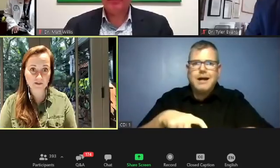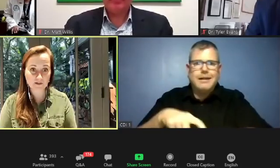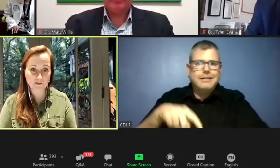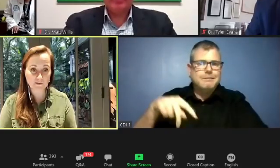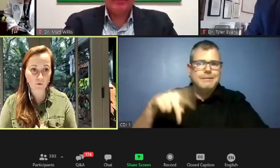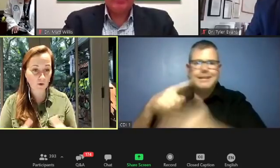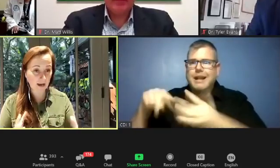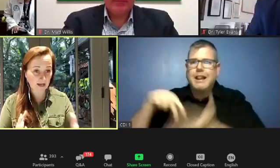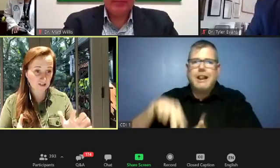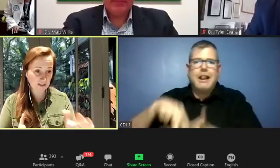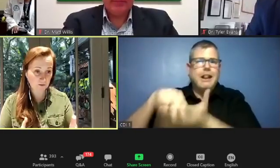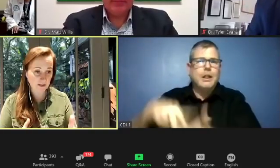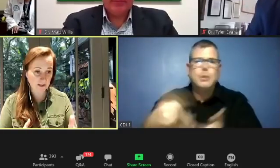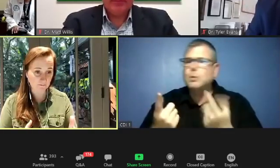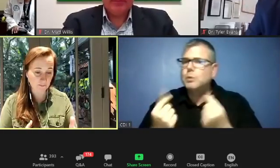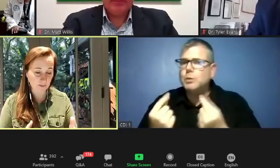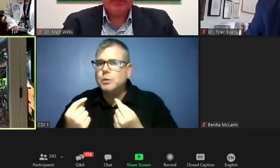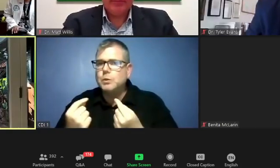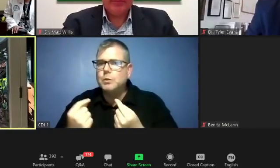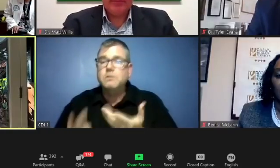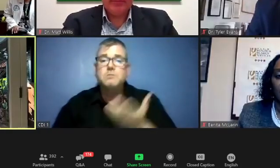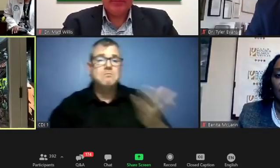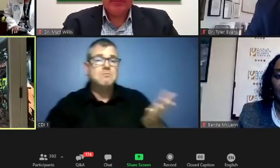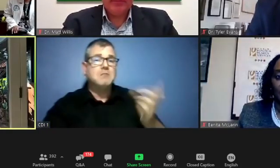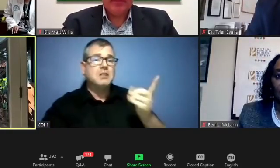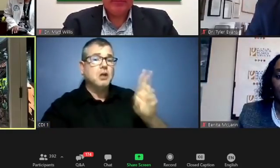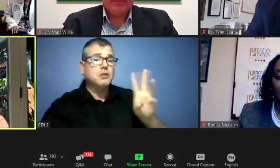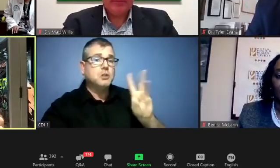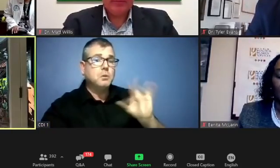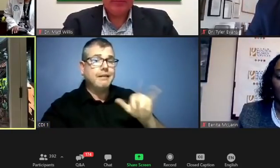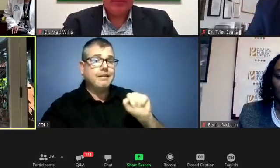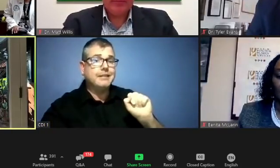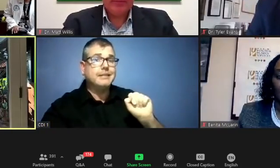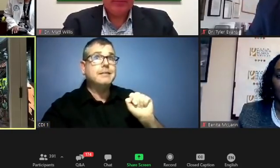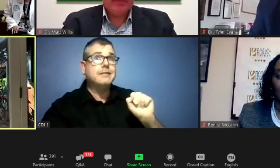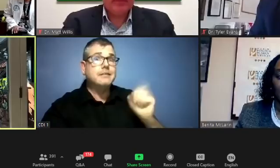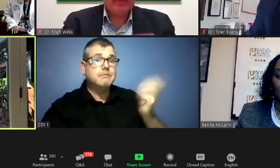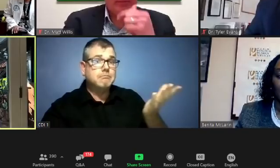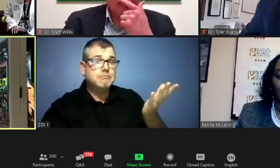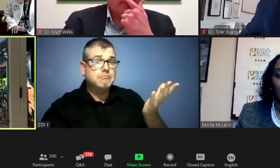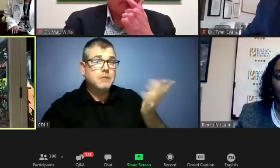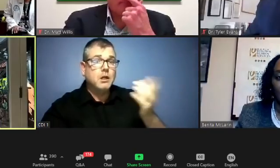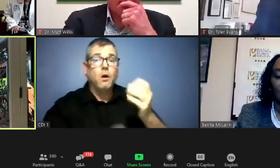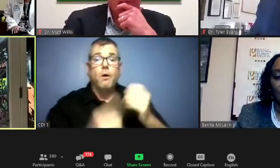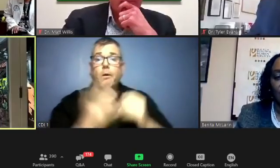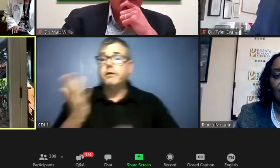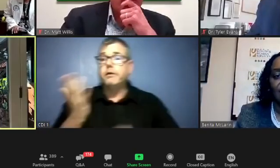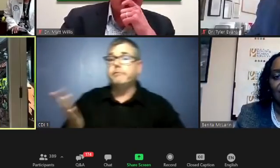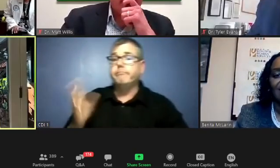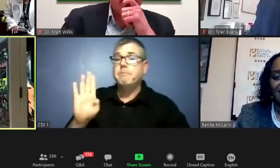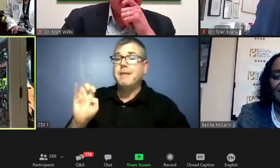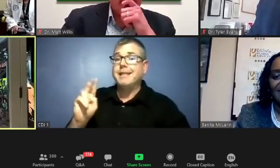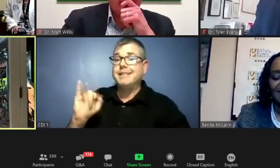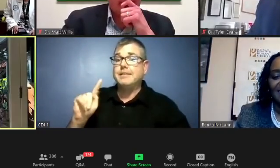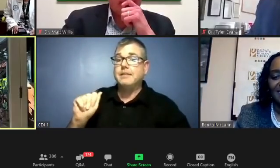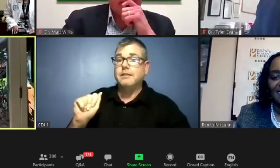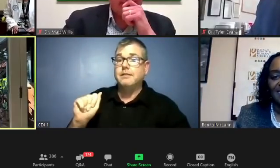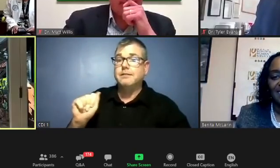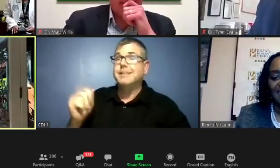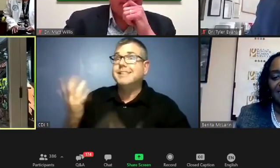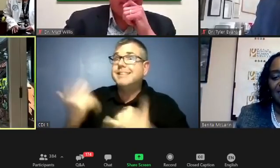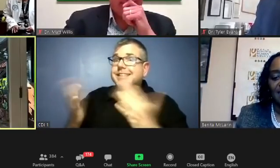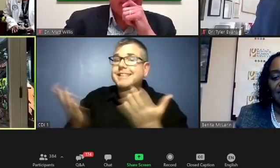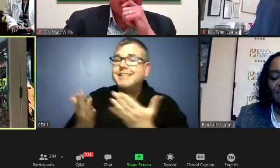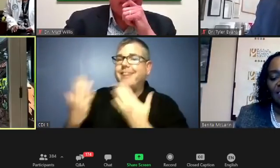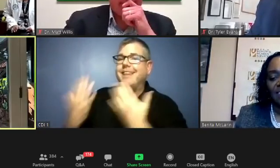do you, or actually I know Benita is still here, thankfully. I know I'm going to be respectful of your time as